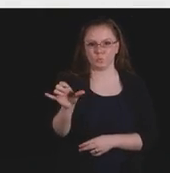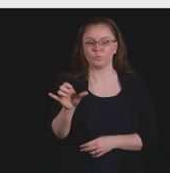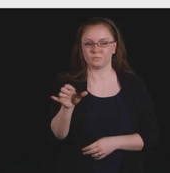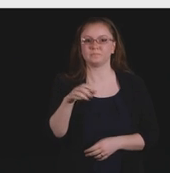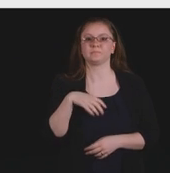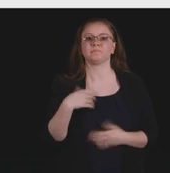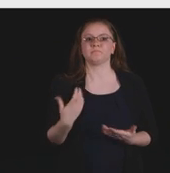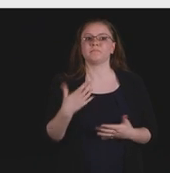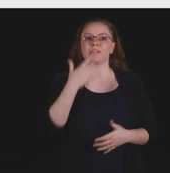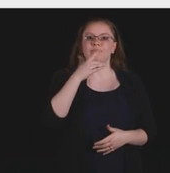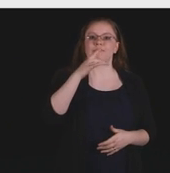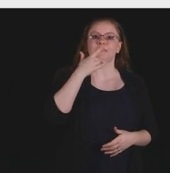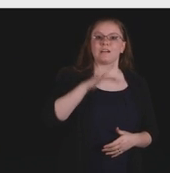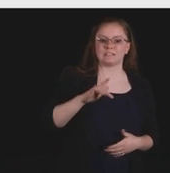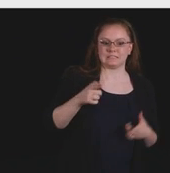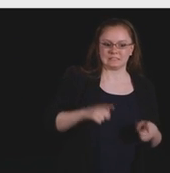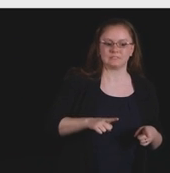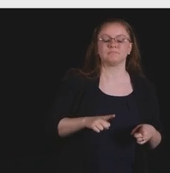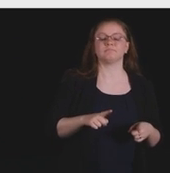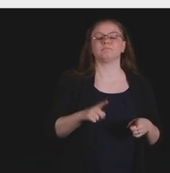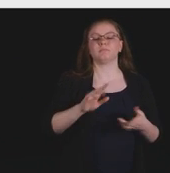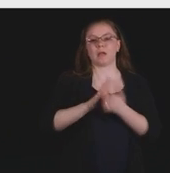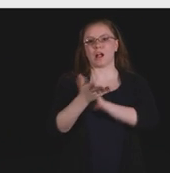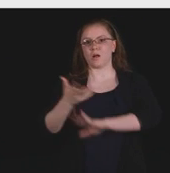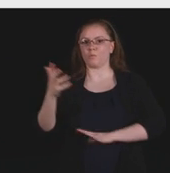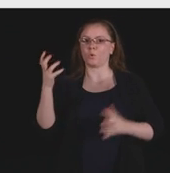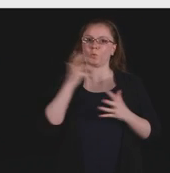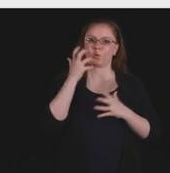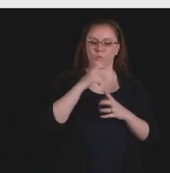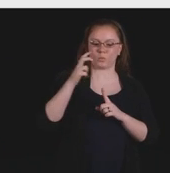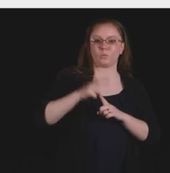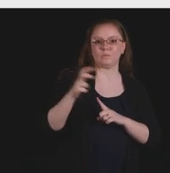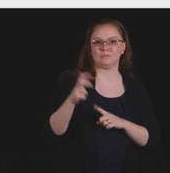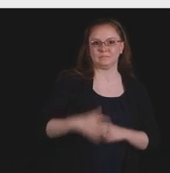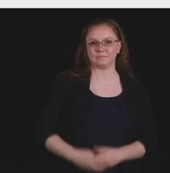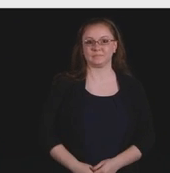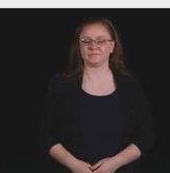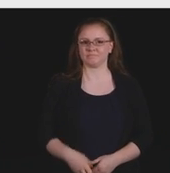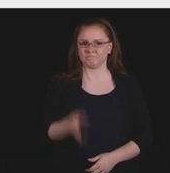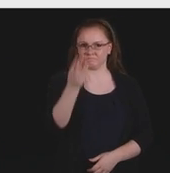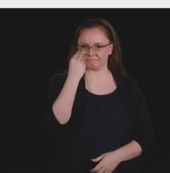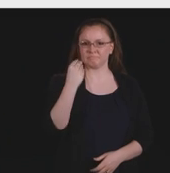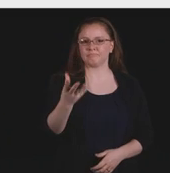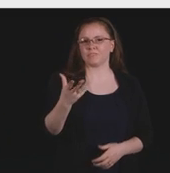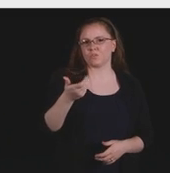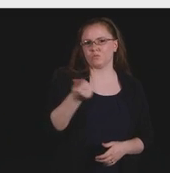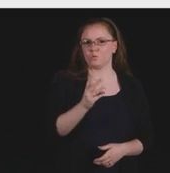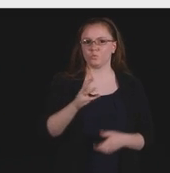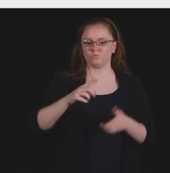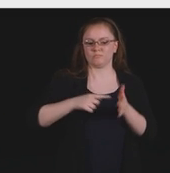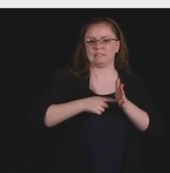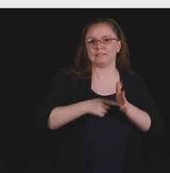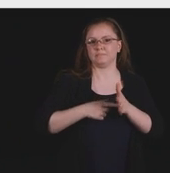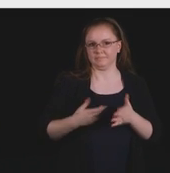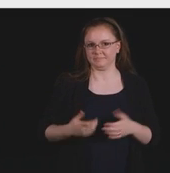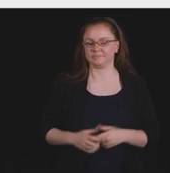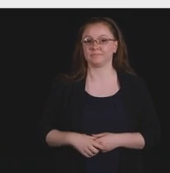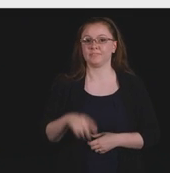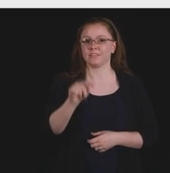breaks turn into breakthrough discoveries. Let me give you a couple of examples.